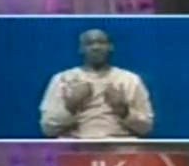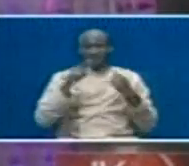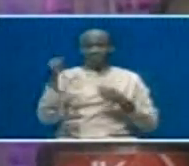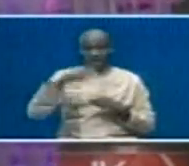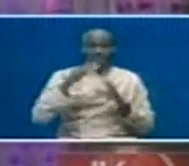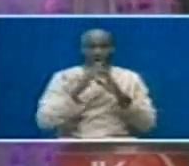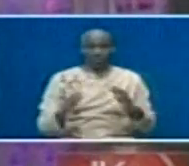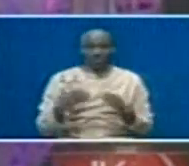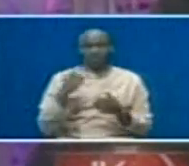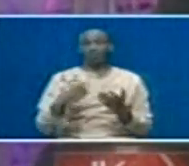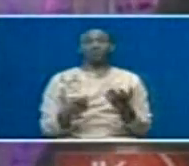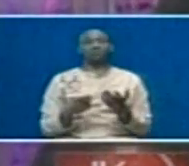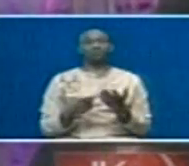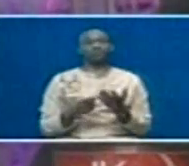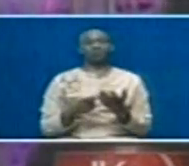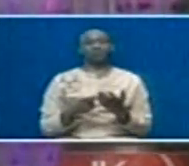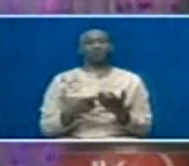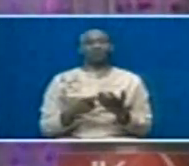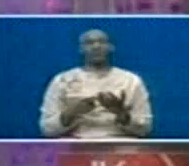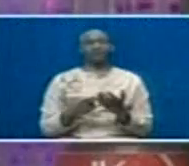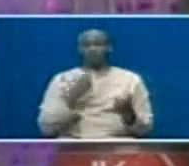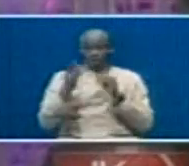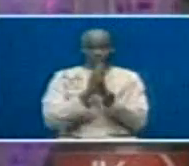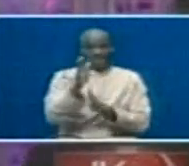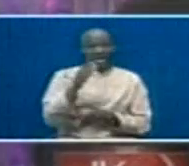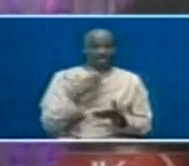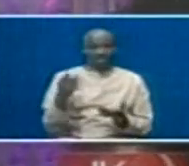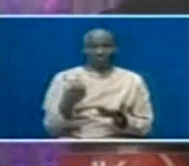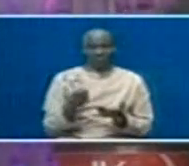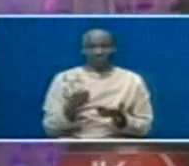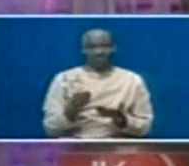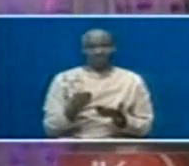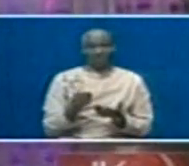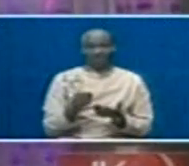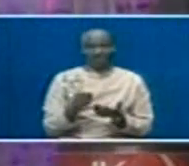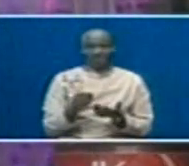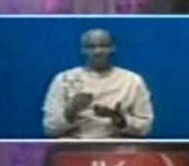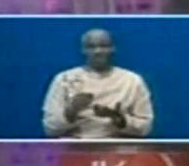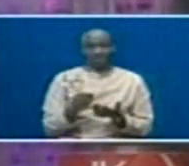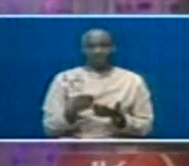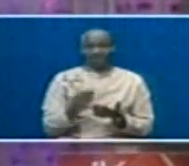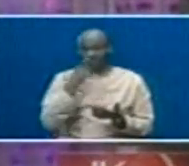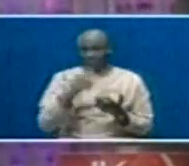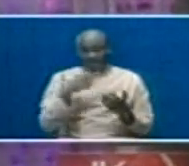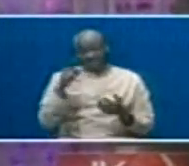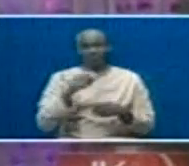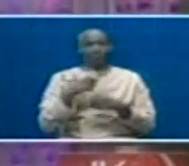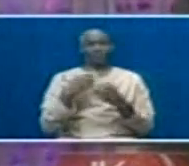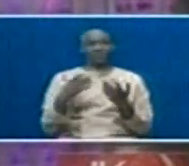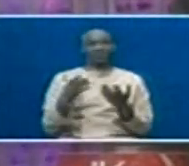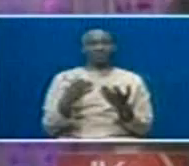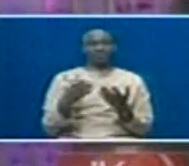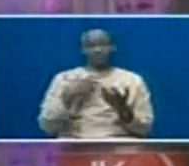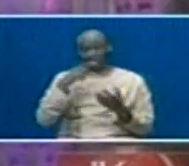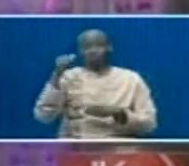the house, Ali, coming from a holiday, and talk to Sharifa. But Sharifa, believe me, maybe the schooling wasn't so good, or didn't